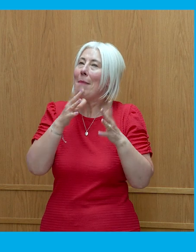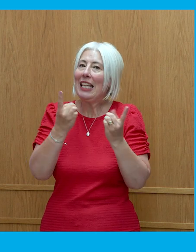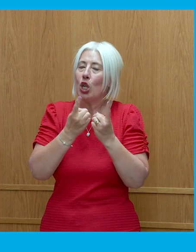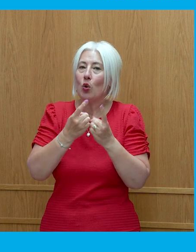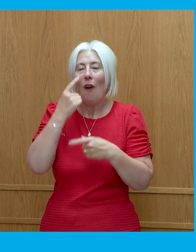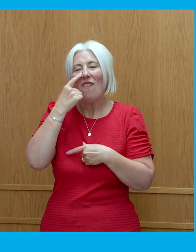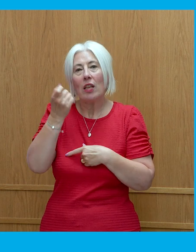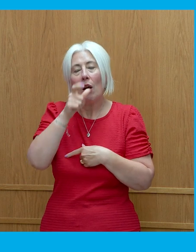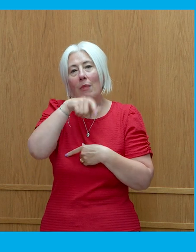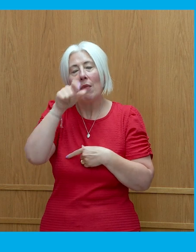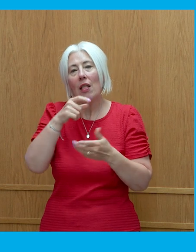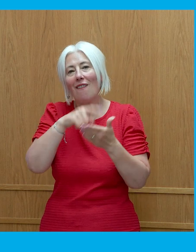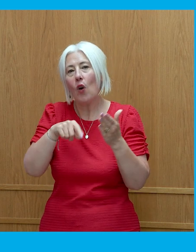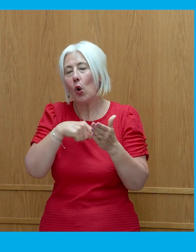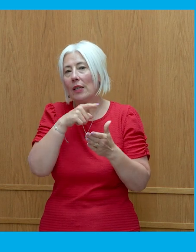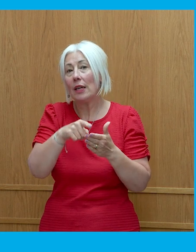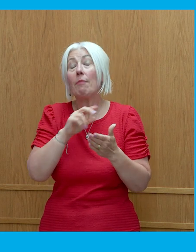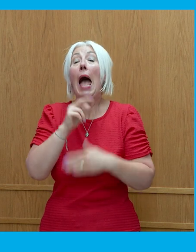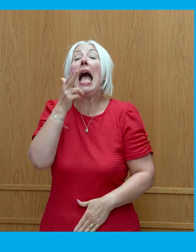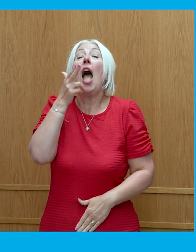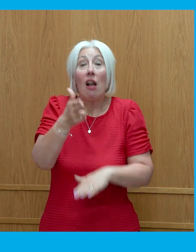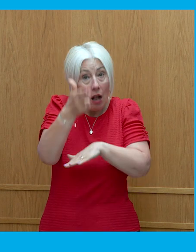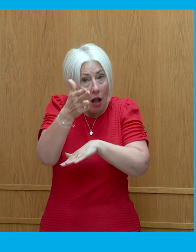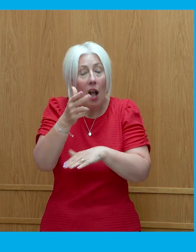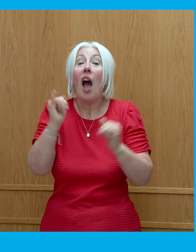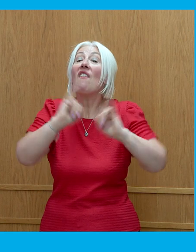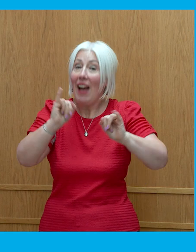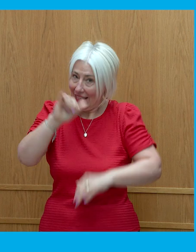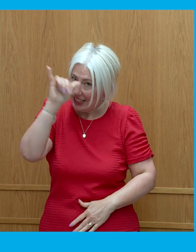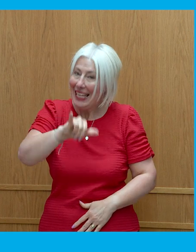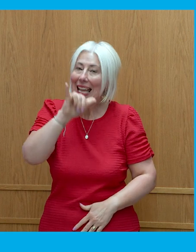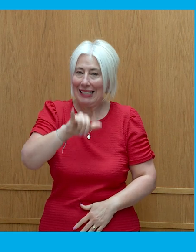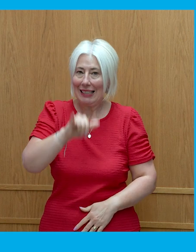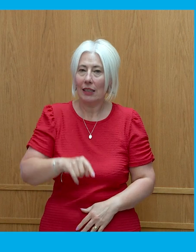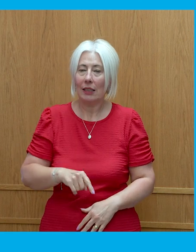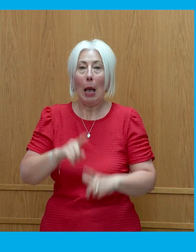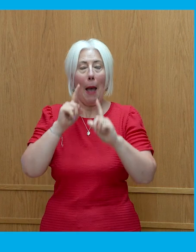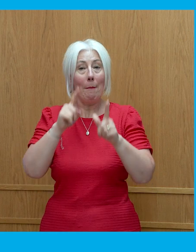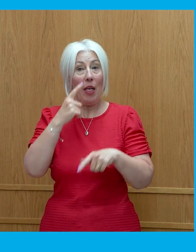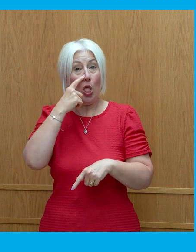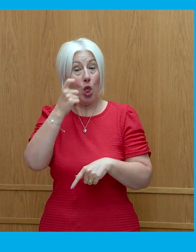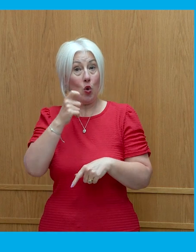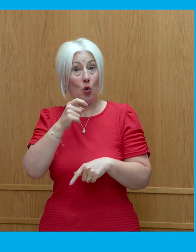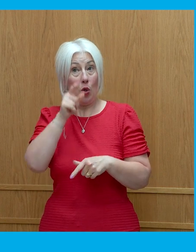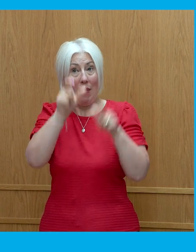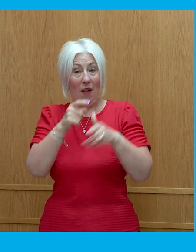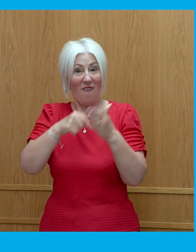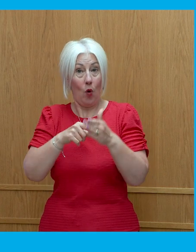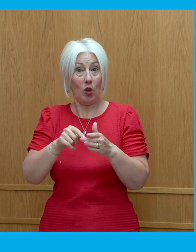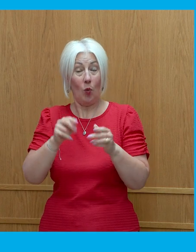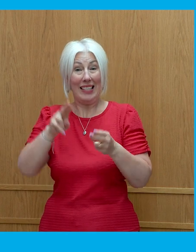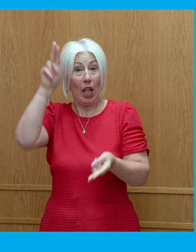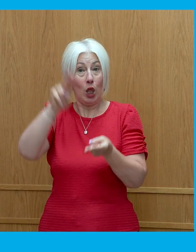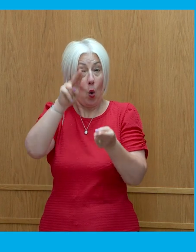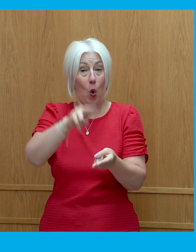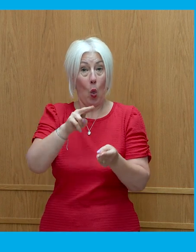young voters. Gun violence is, and youth vote was still down in the last three elections. We keep